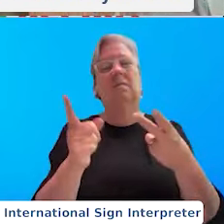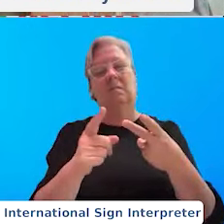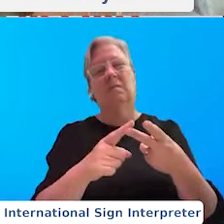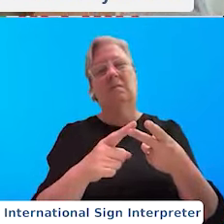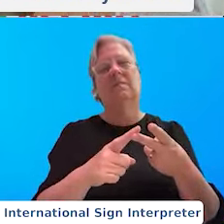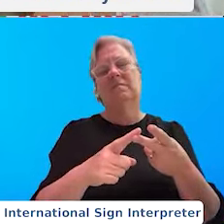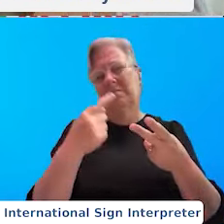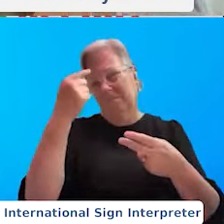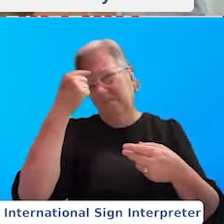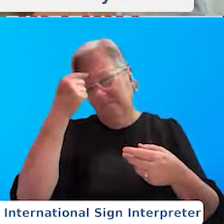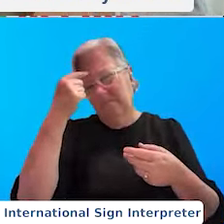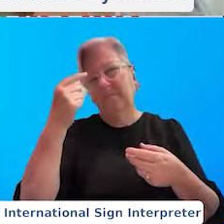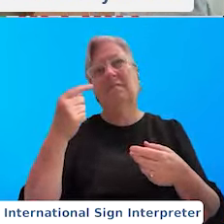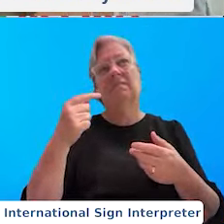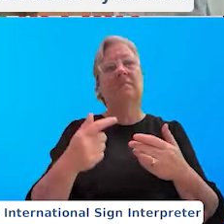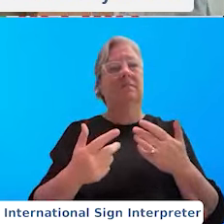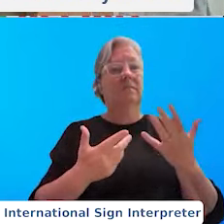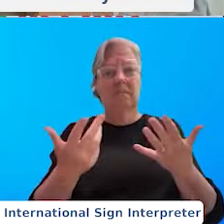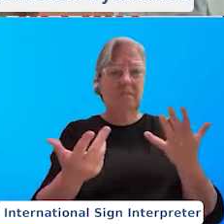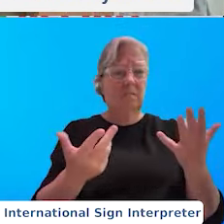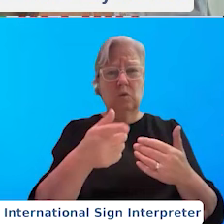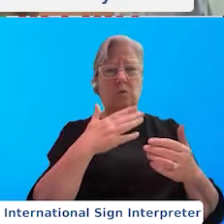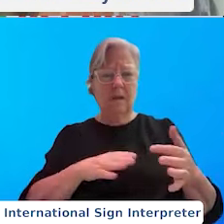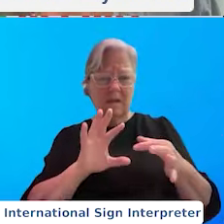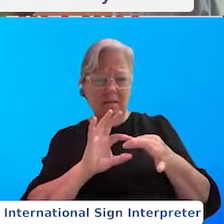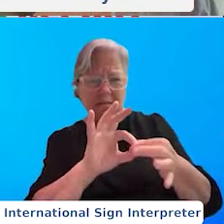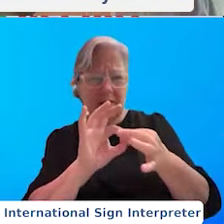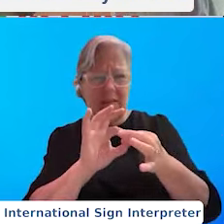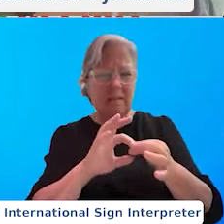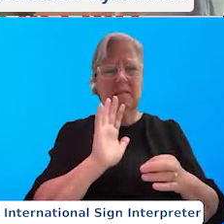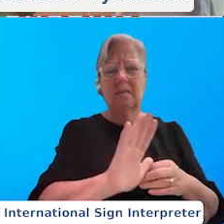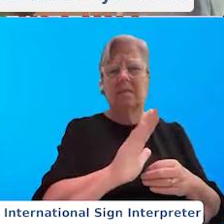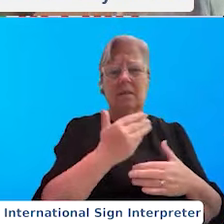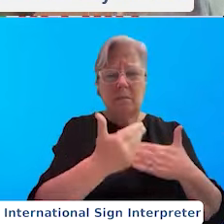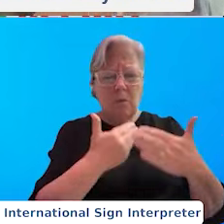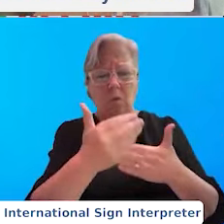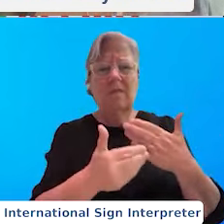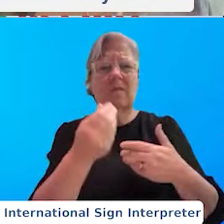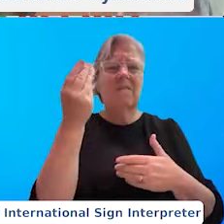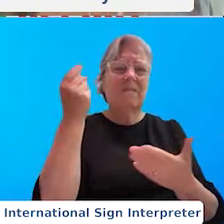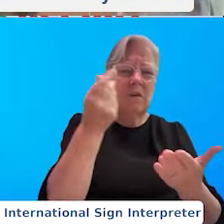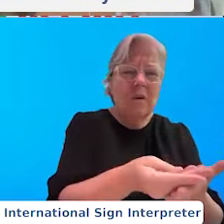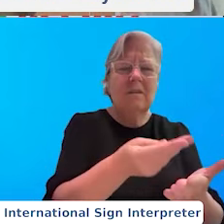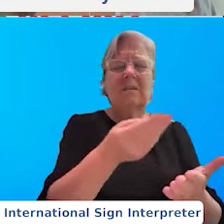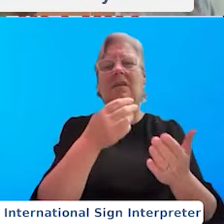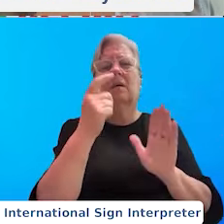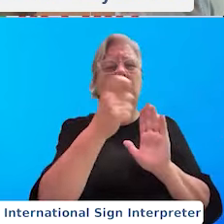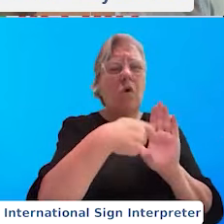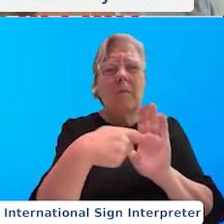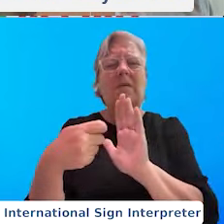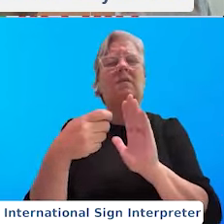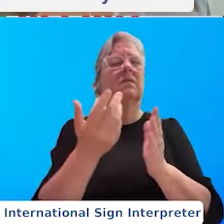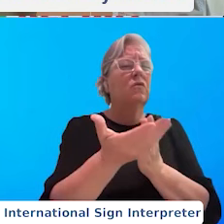2025. So I want to look at a couple of things. First, well, what are the patterns of expenditure currently in terms of expenditure